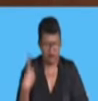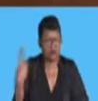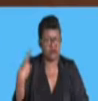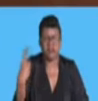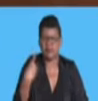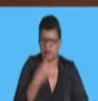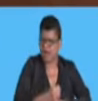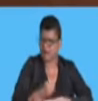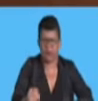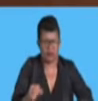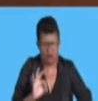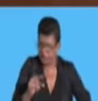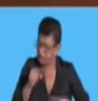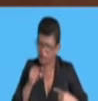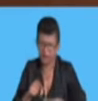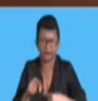government.